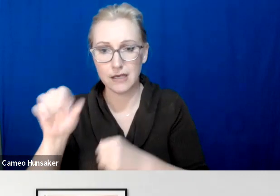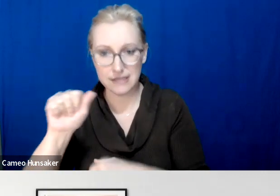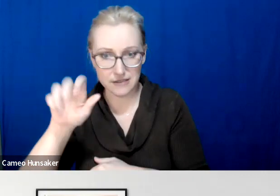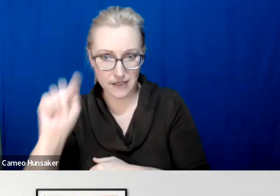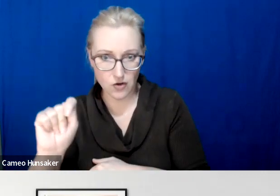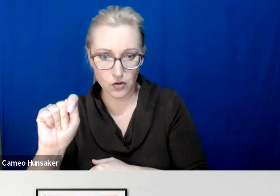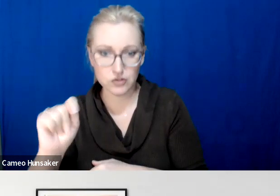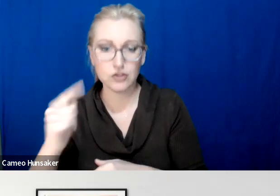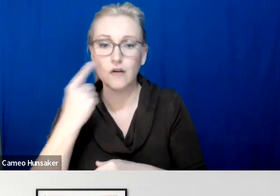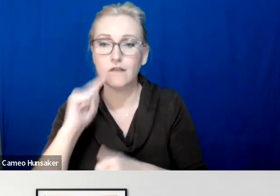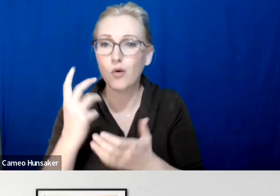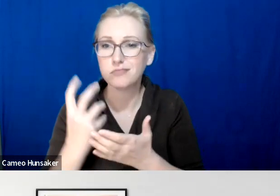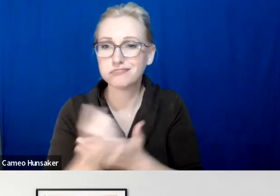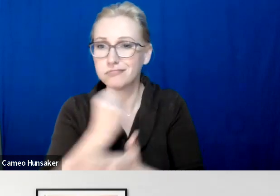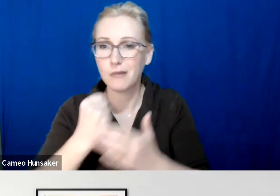with disabilities.